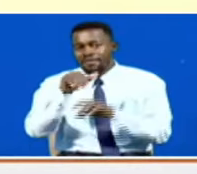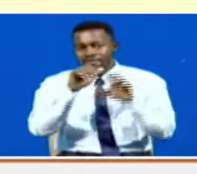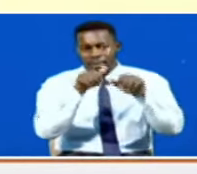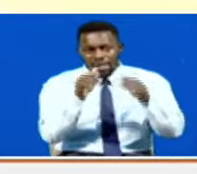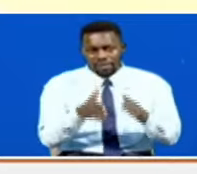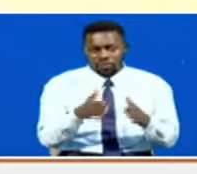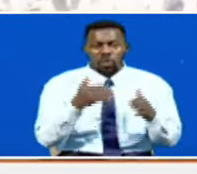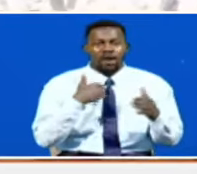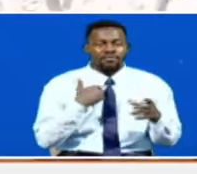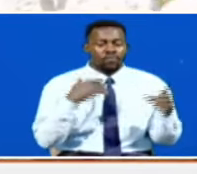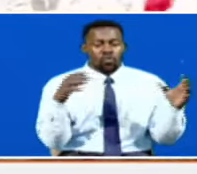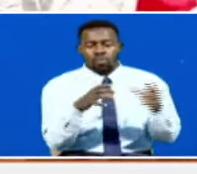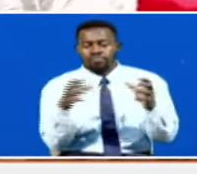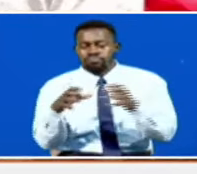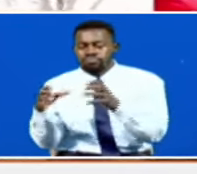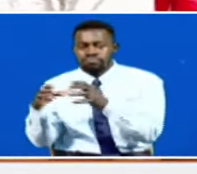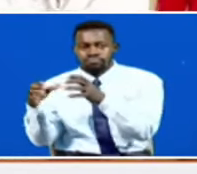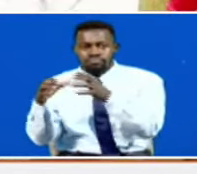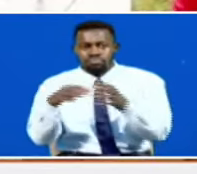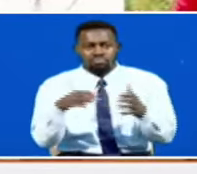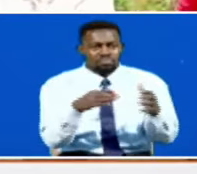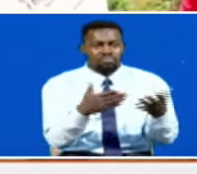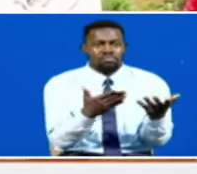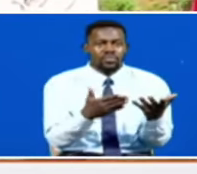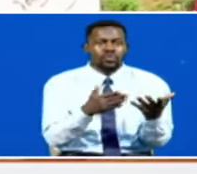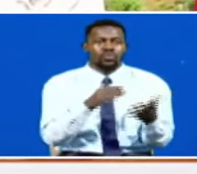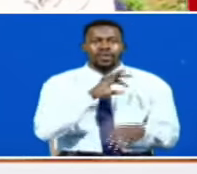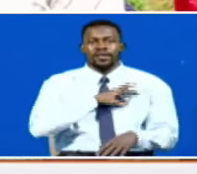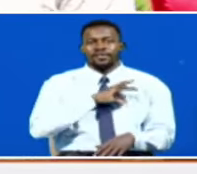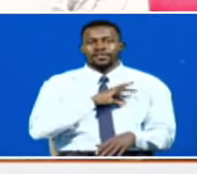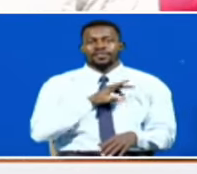them with funds from the county government.